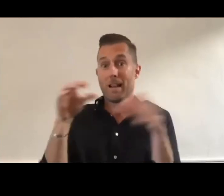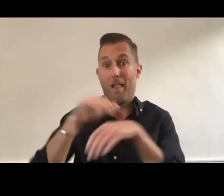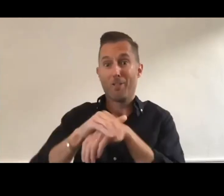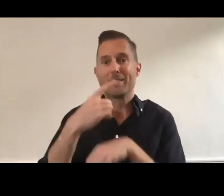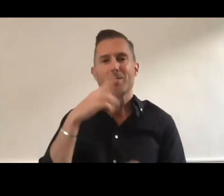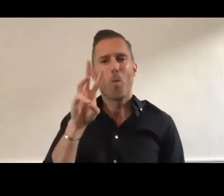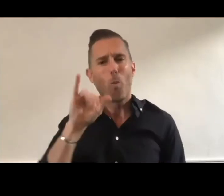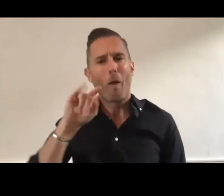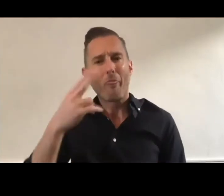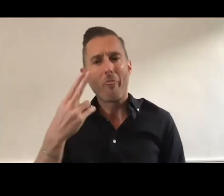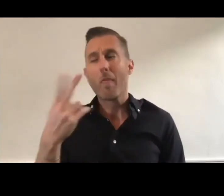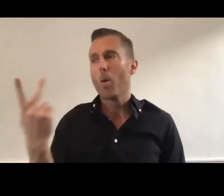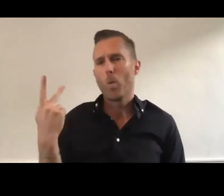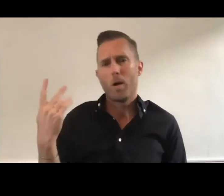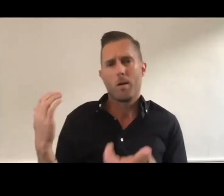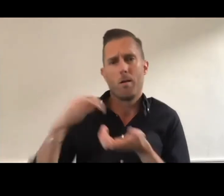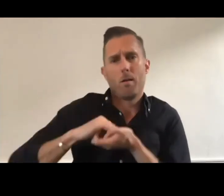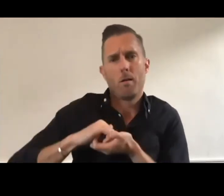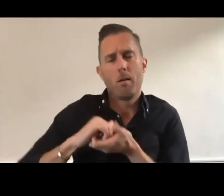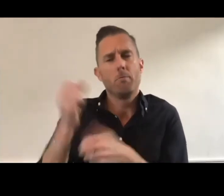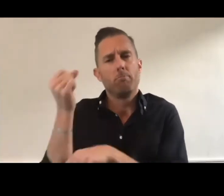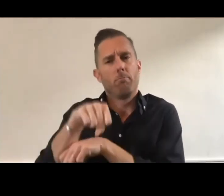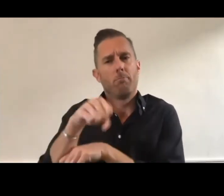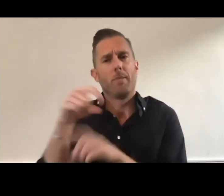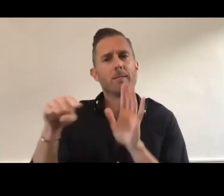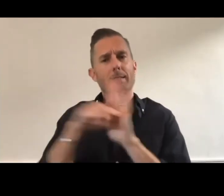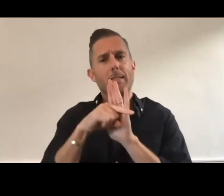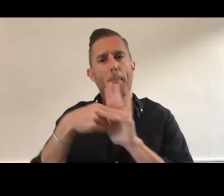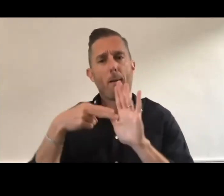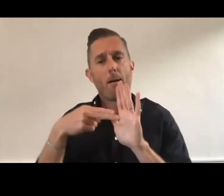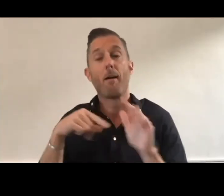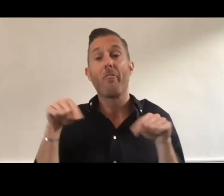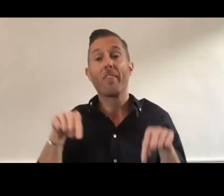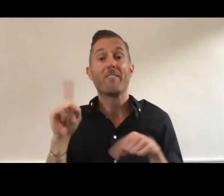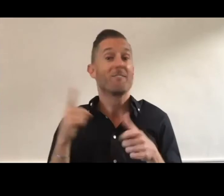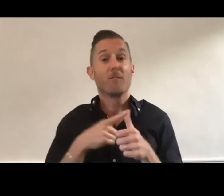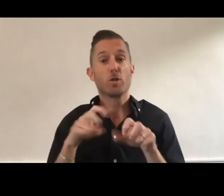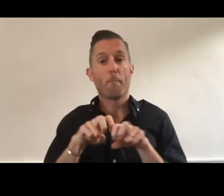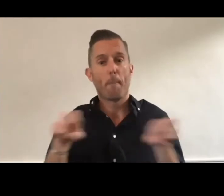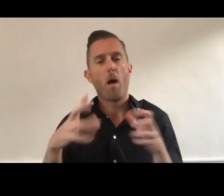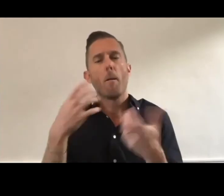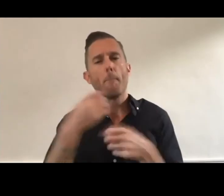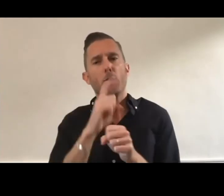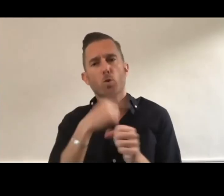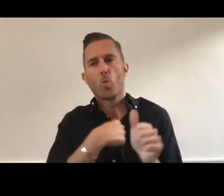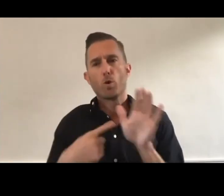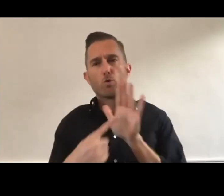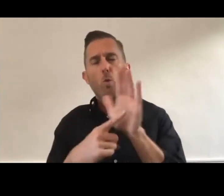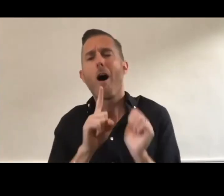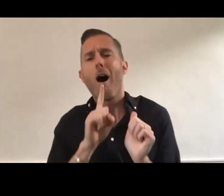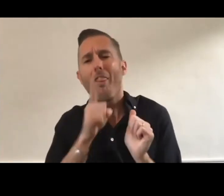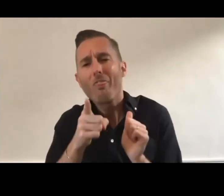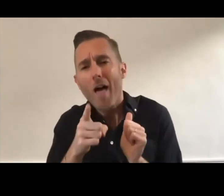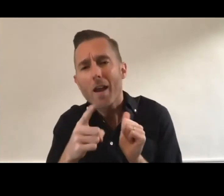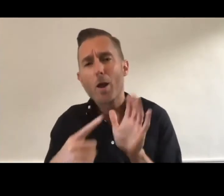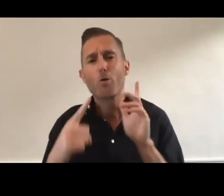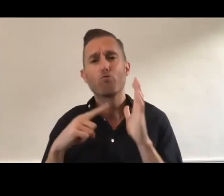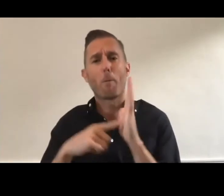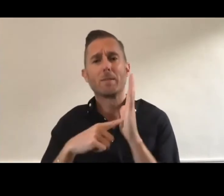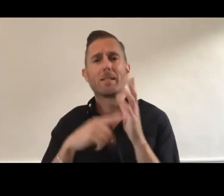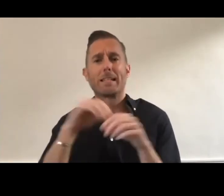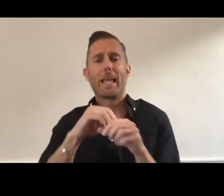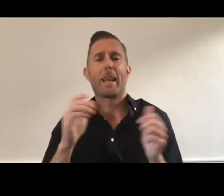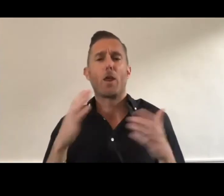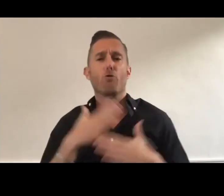Our first panel covers respecting the ability, ensuring authentic representation in the entertainment industry. With 1